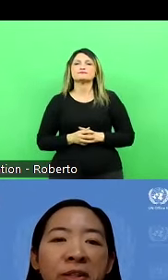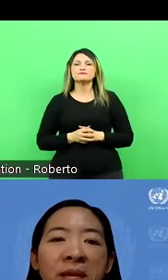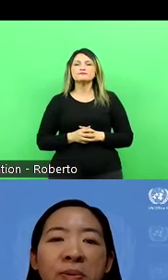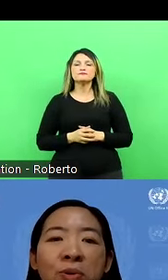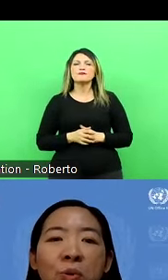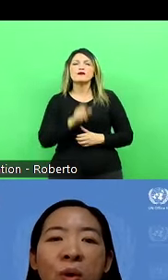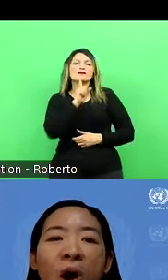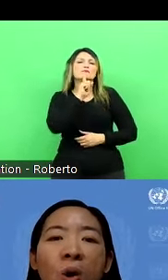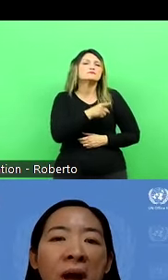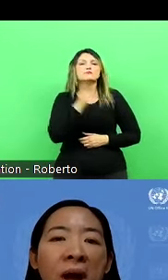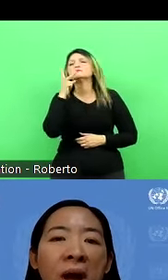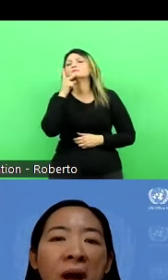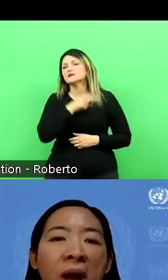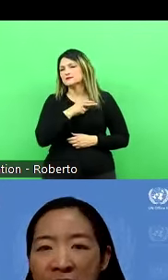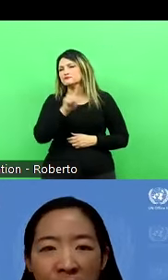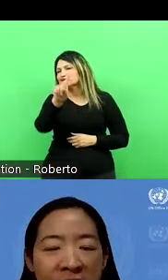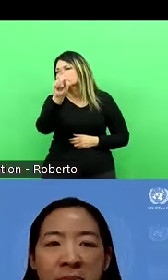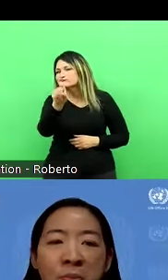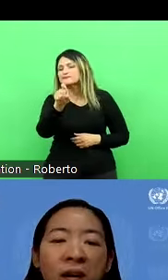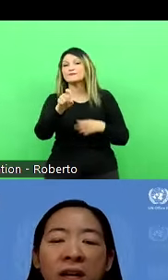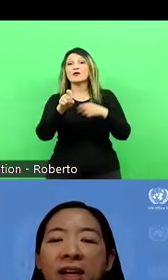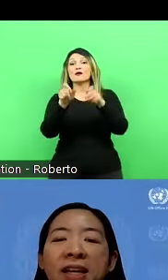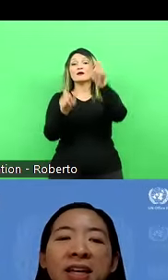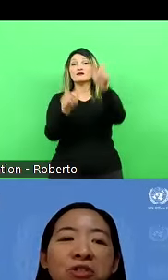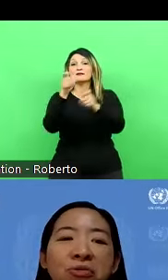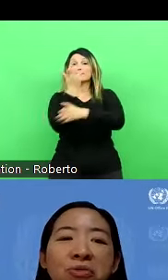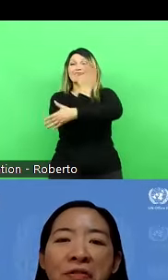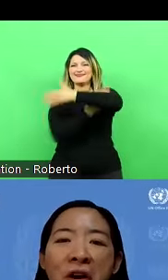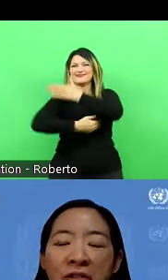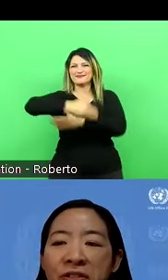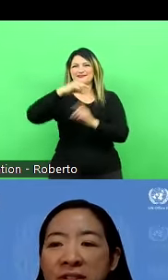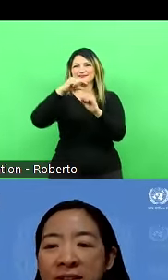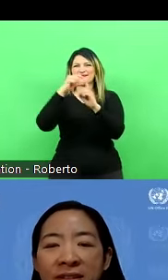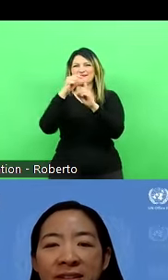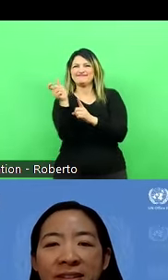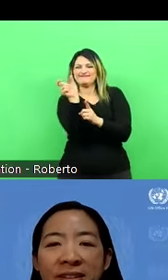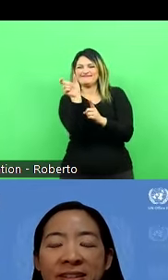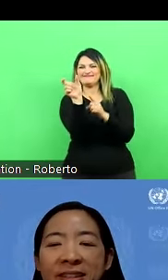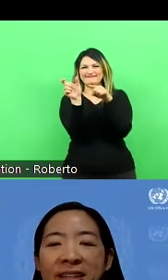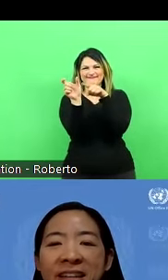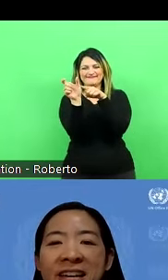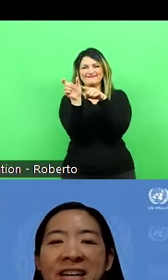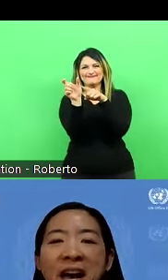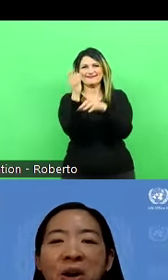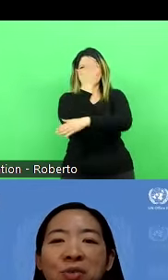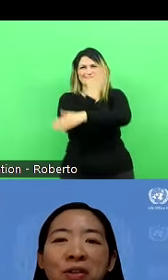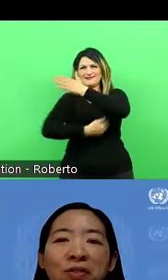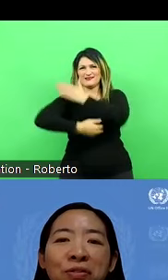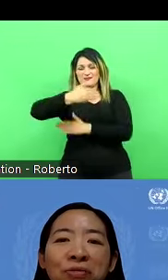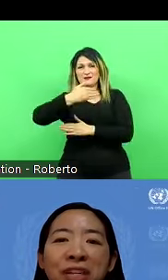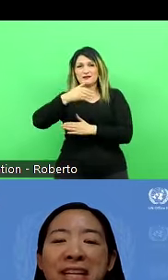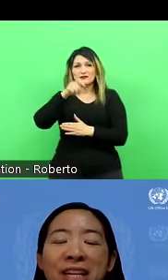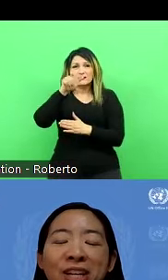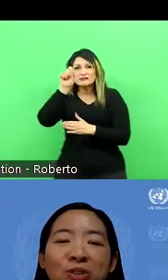They are the people who will always need help and support. True or false? In the count